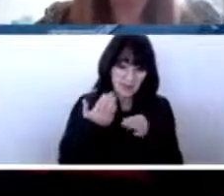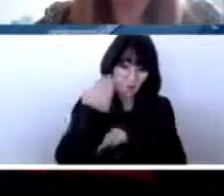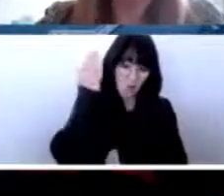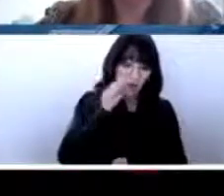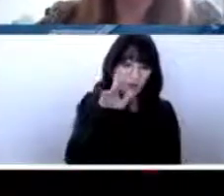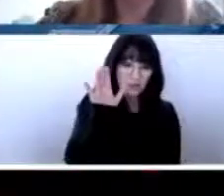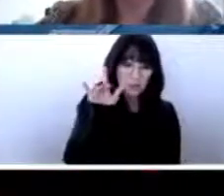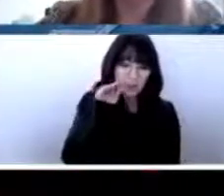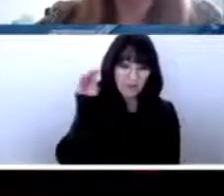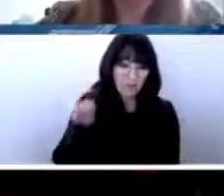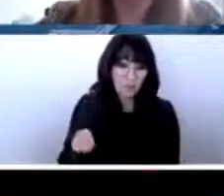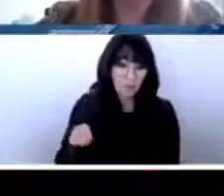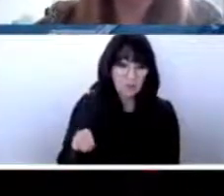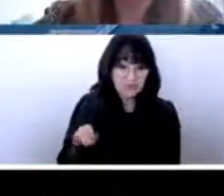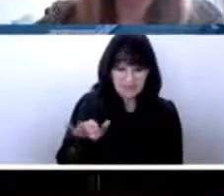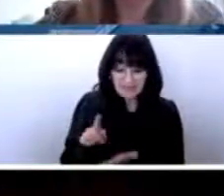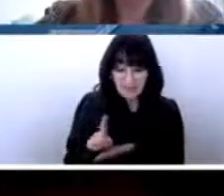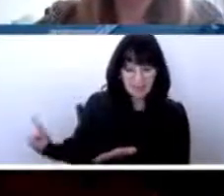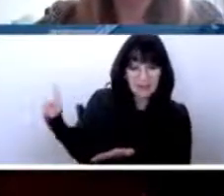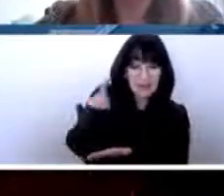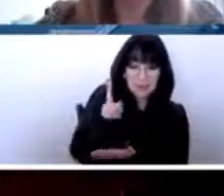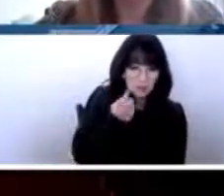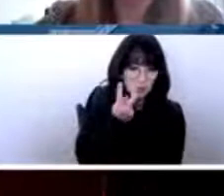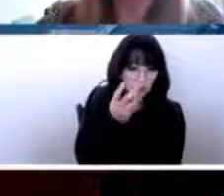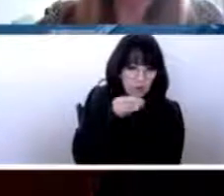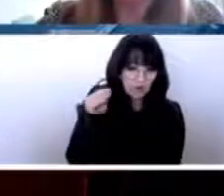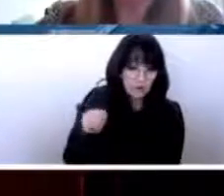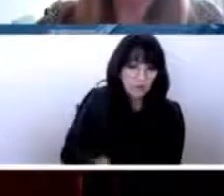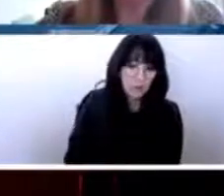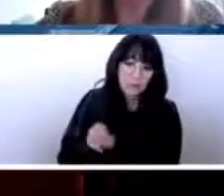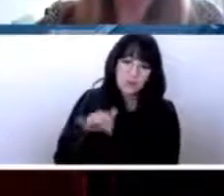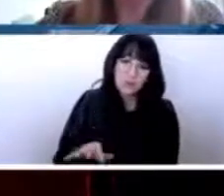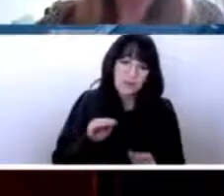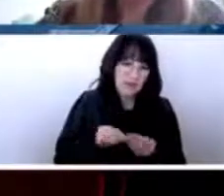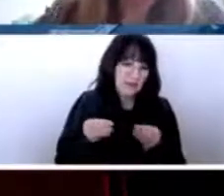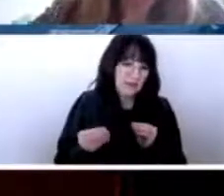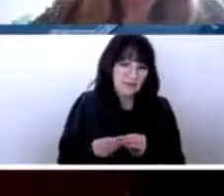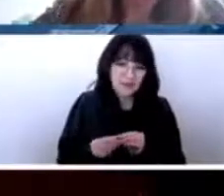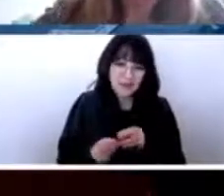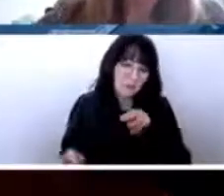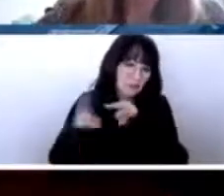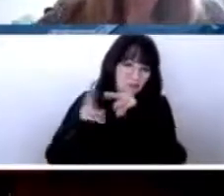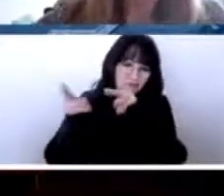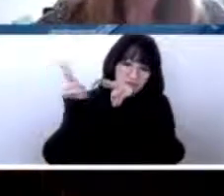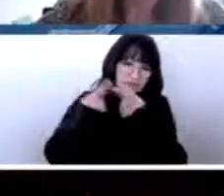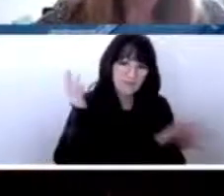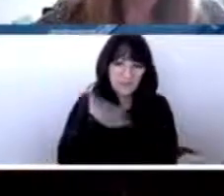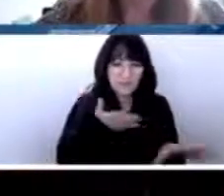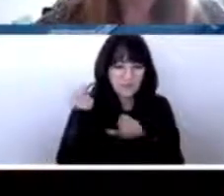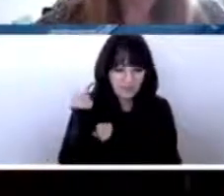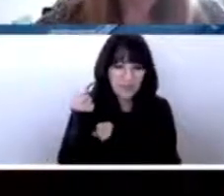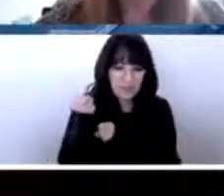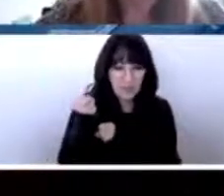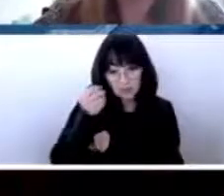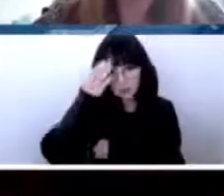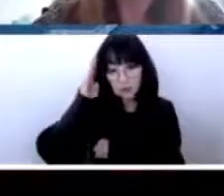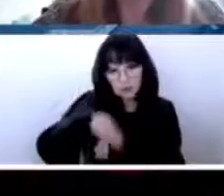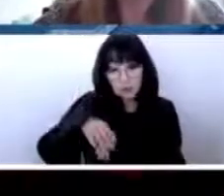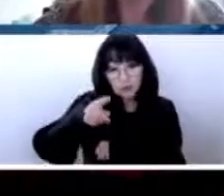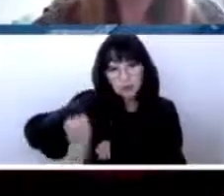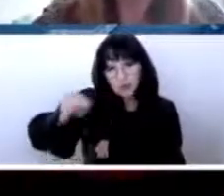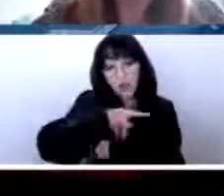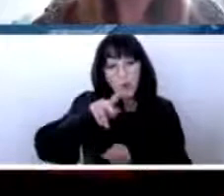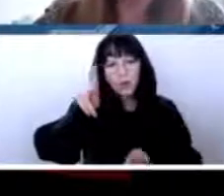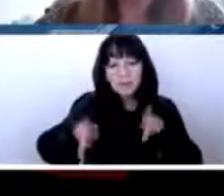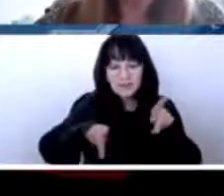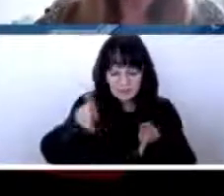just 12.2%. So that number has increased very rapidly. Knowing that people still likely gathered for New Year's